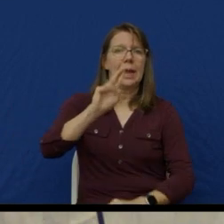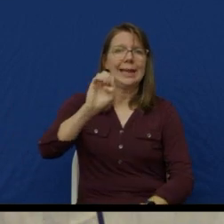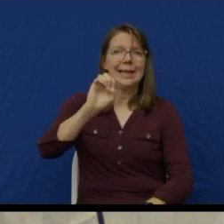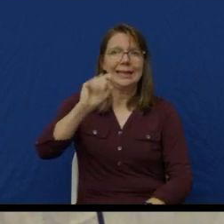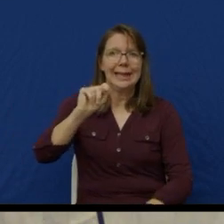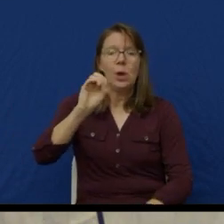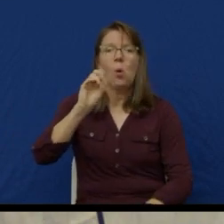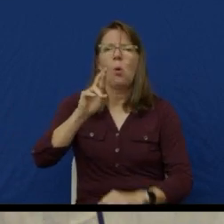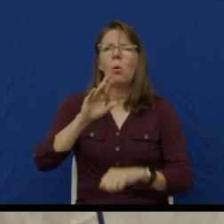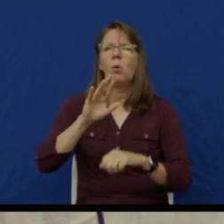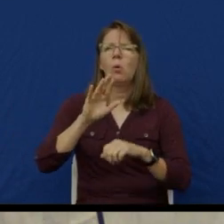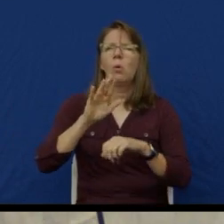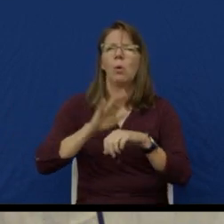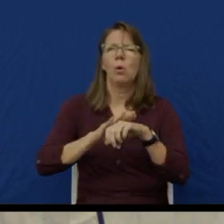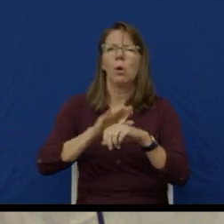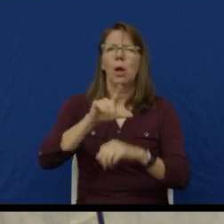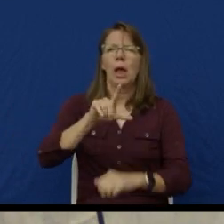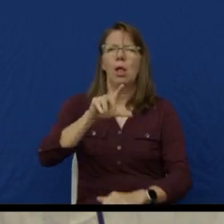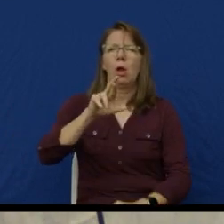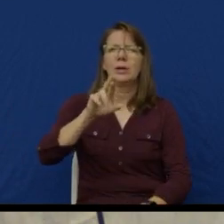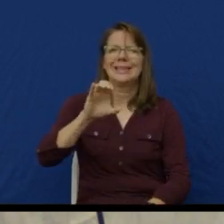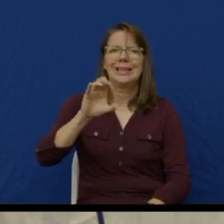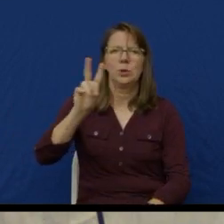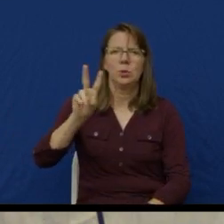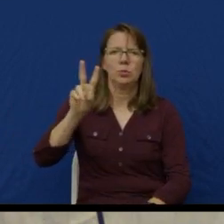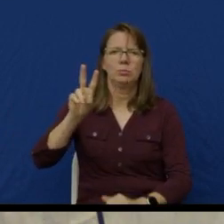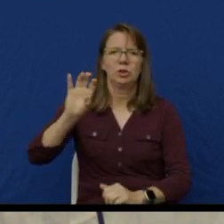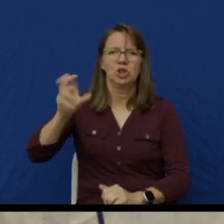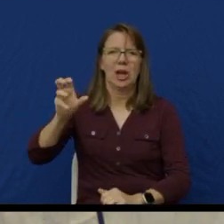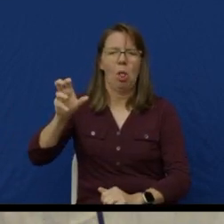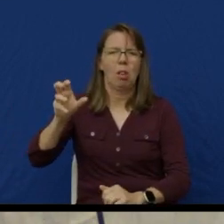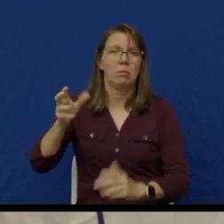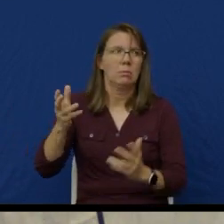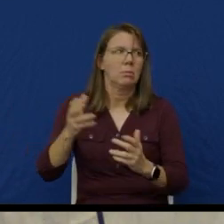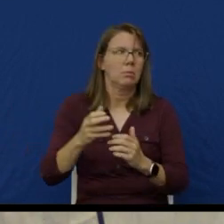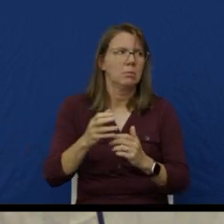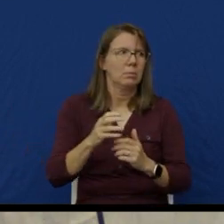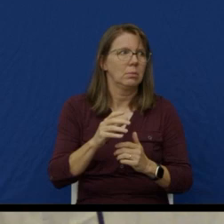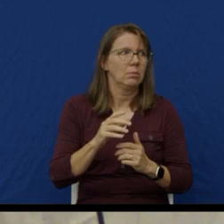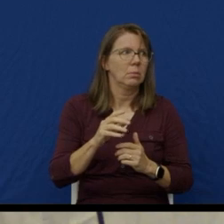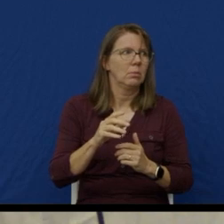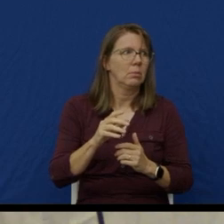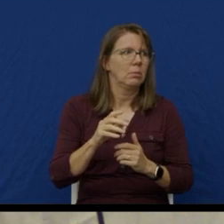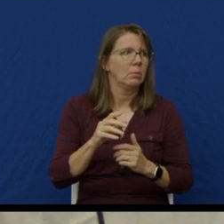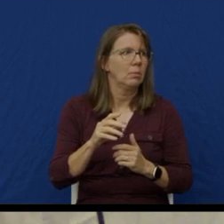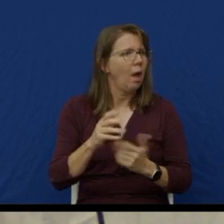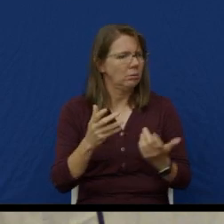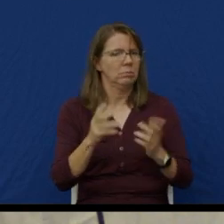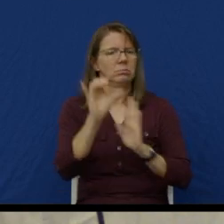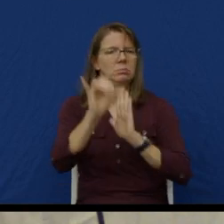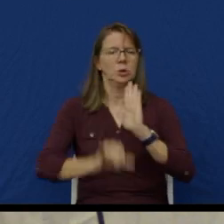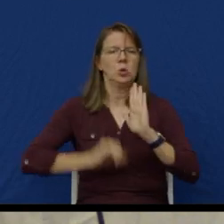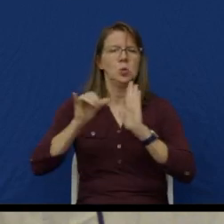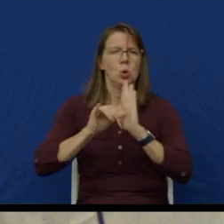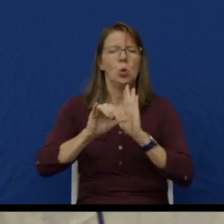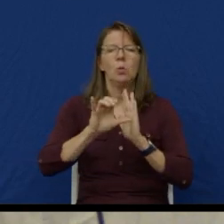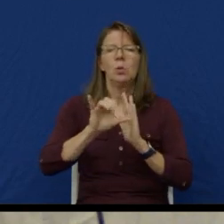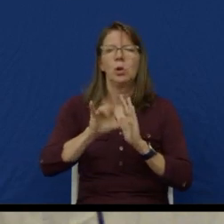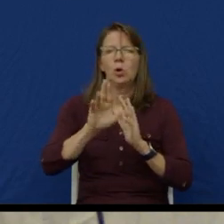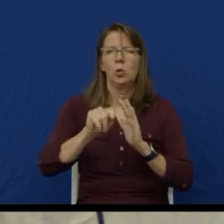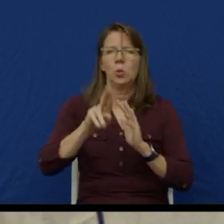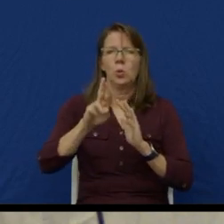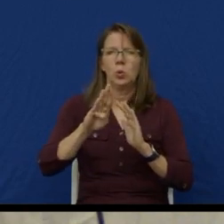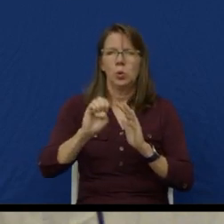on the LRC YouTube channel. So just want to make sure you're aware of that. I would say that in addition to the Education